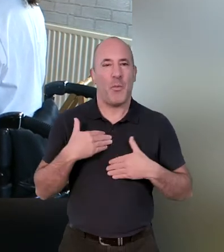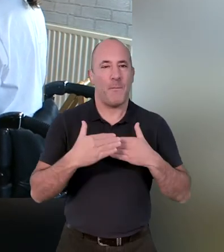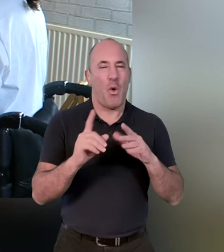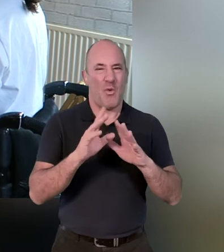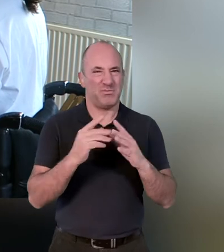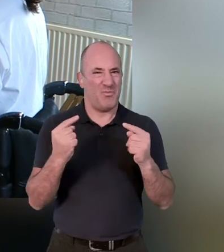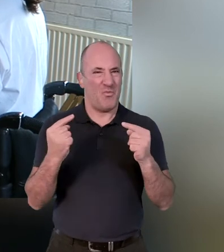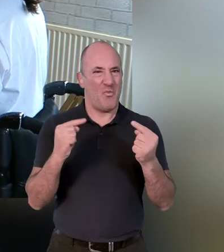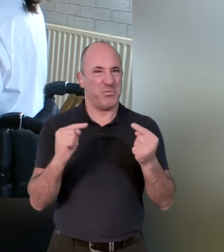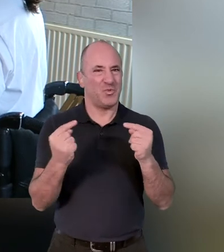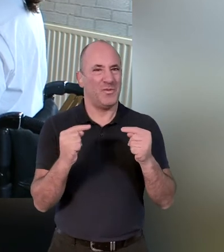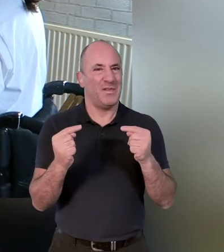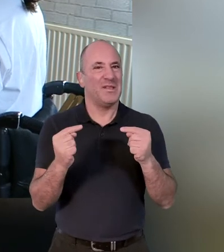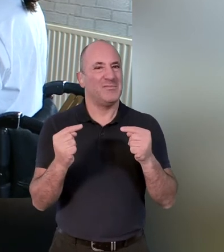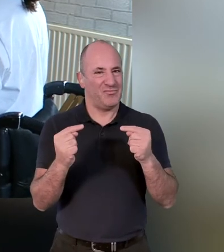now,